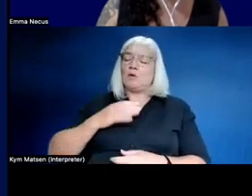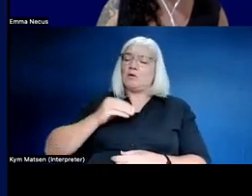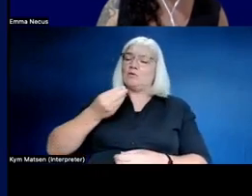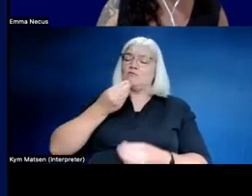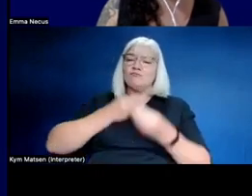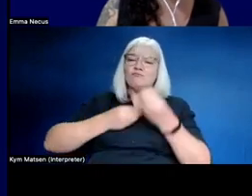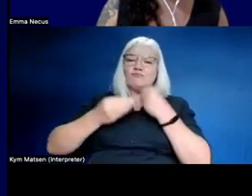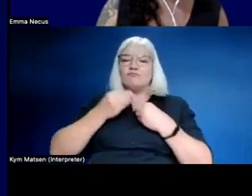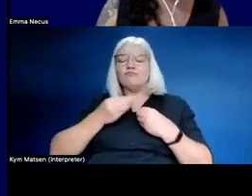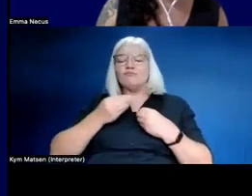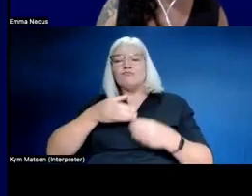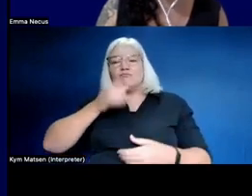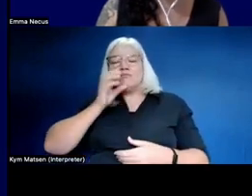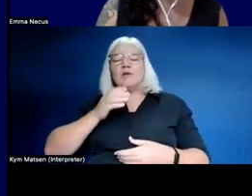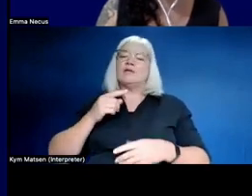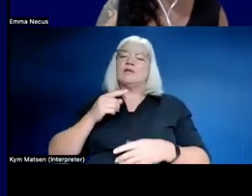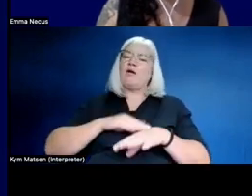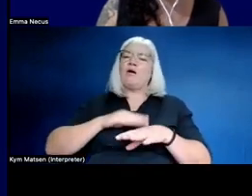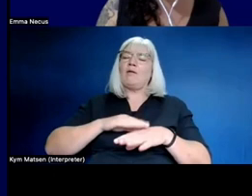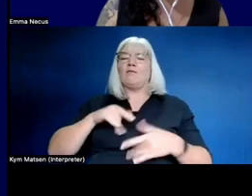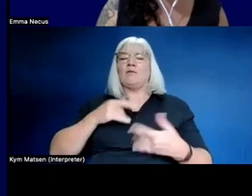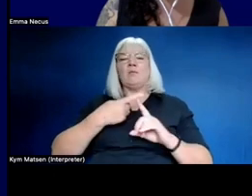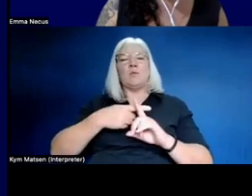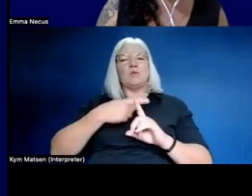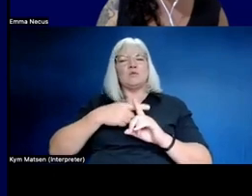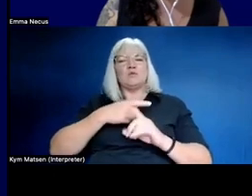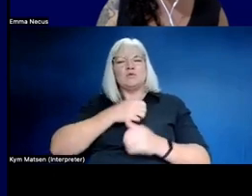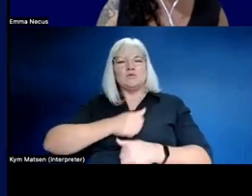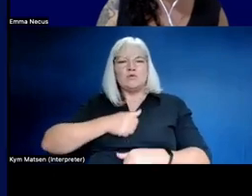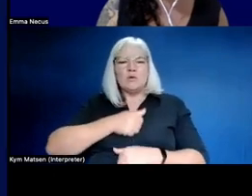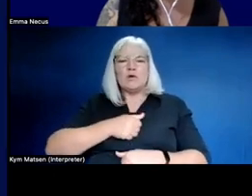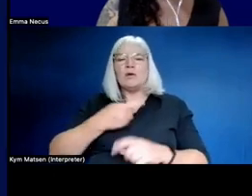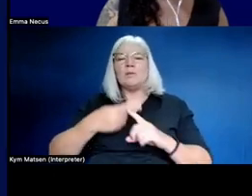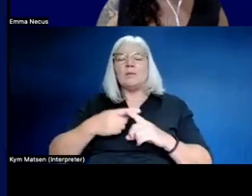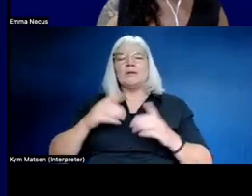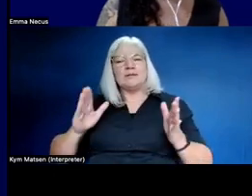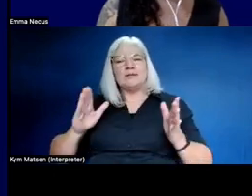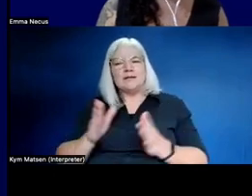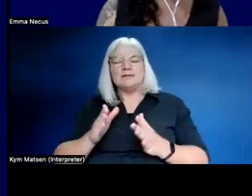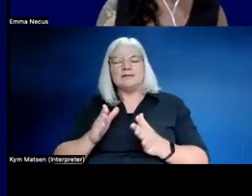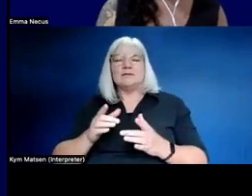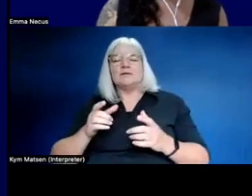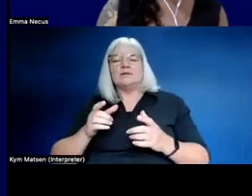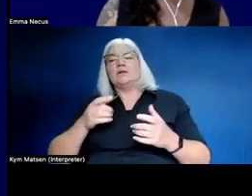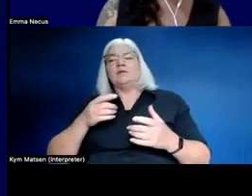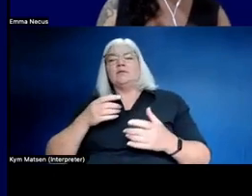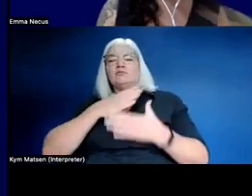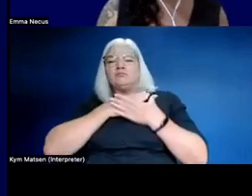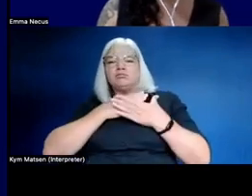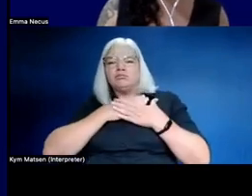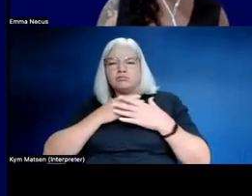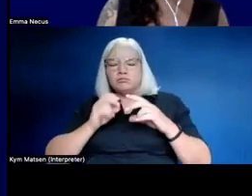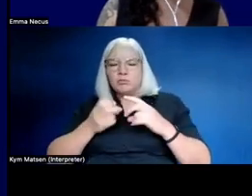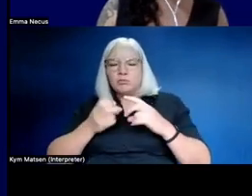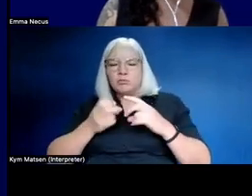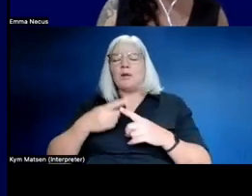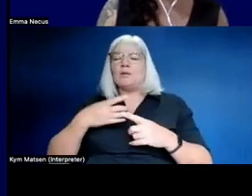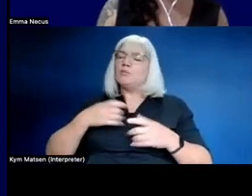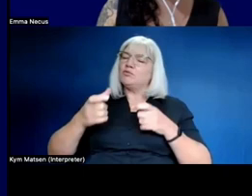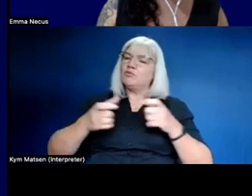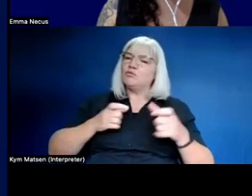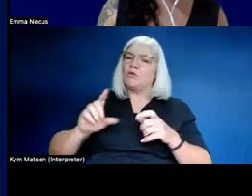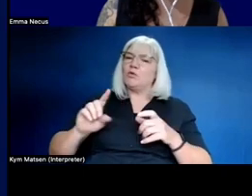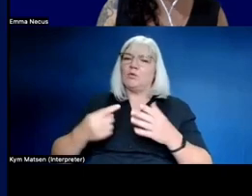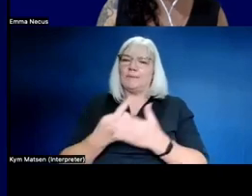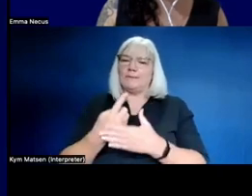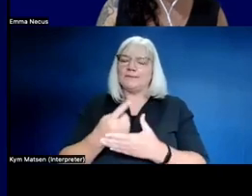making choices, and also the reduction in choking or challenges at Mealtimes, which then feed into the lesson that eating and drinking